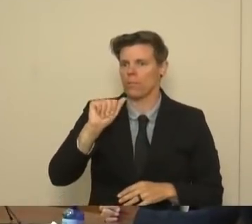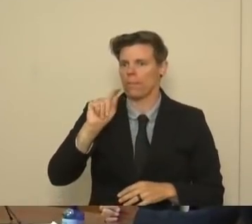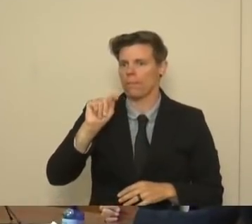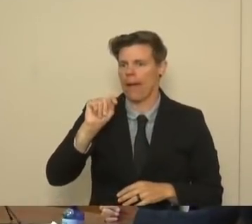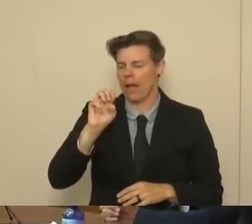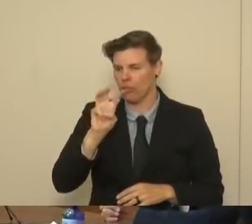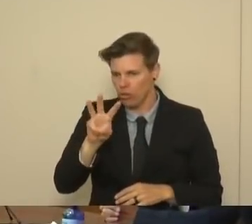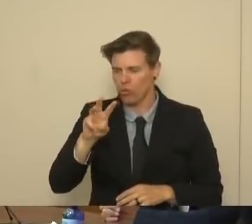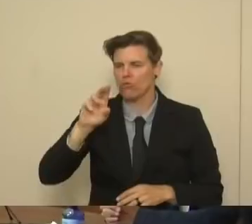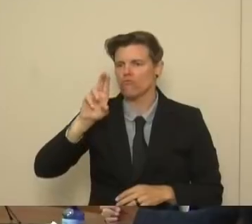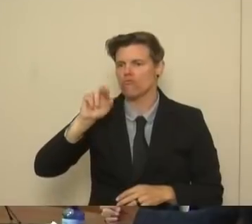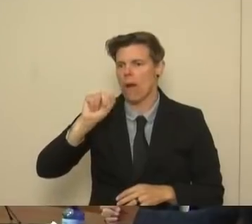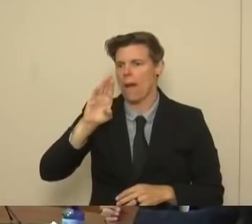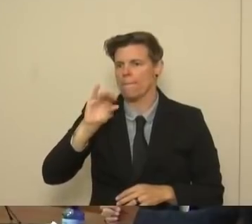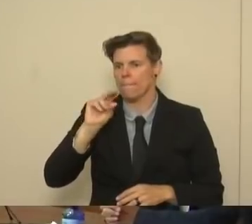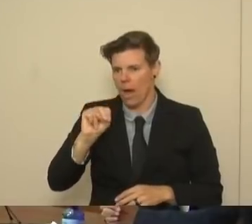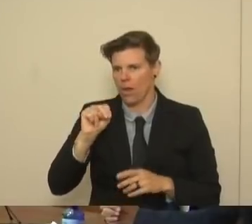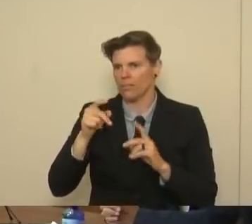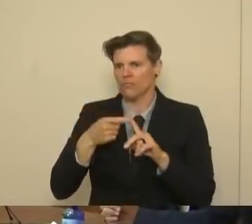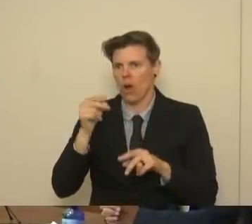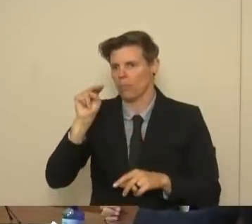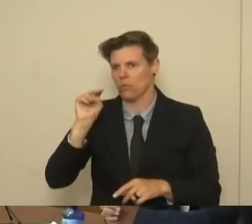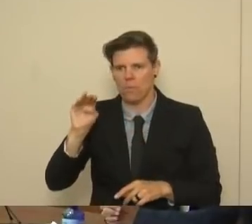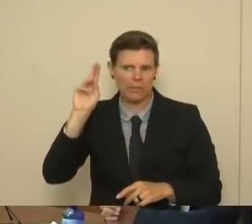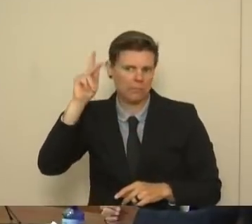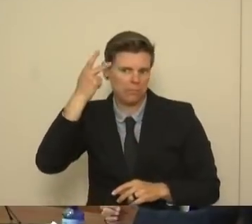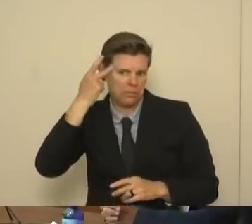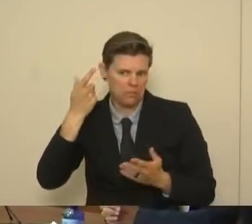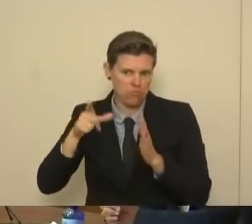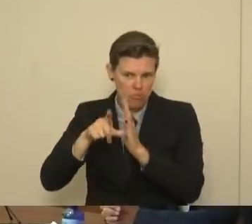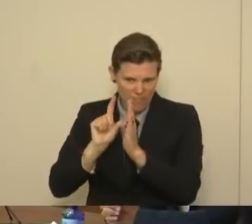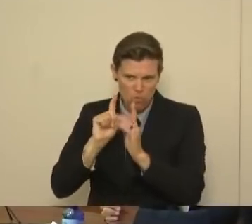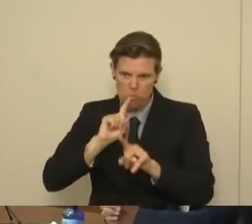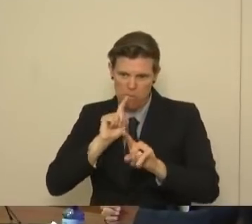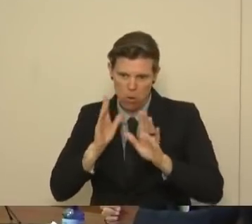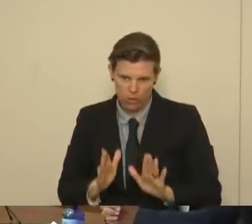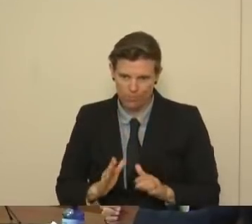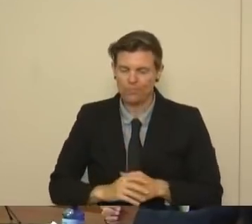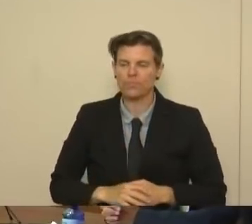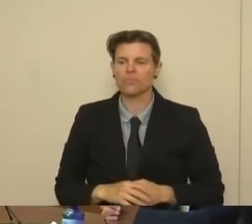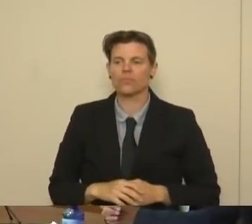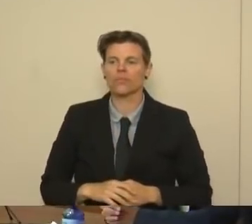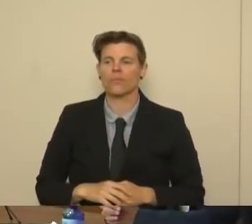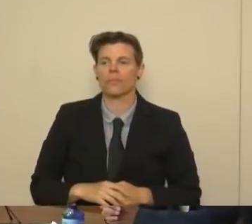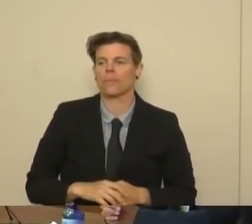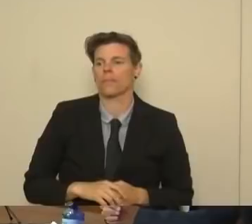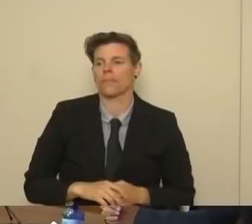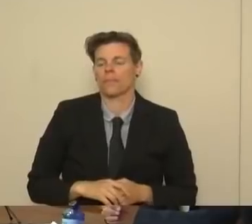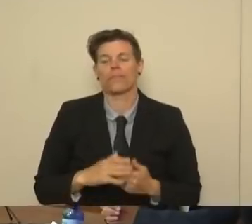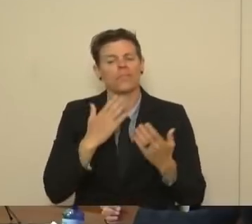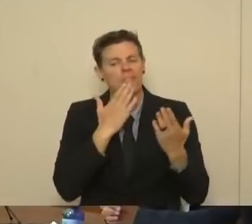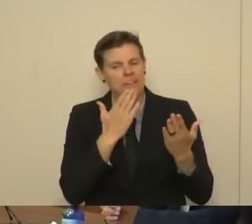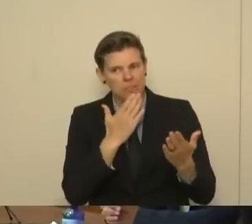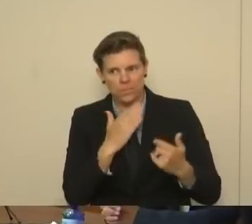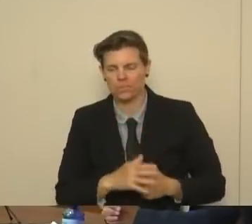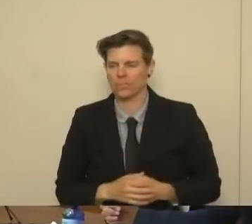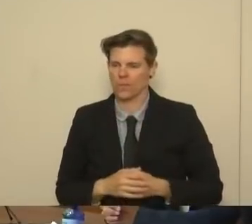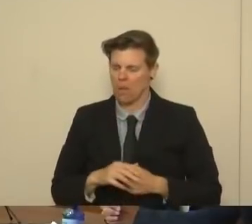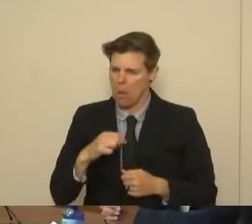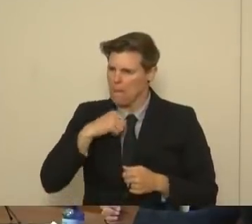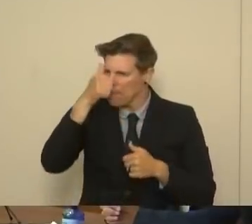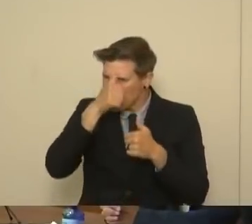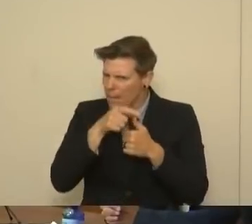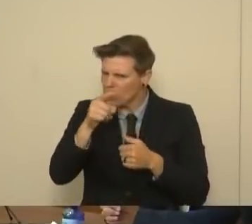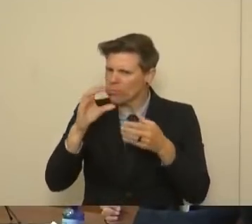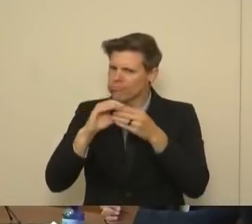ahead. Hi, thanks for the opportunity. So the New York Times reported today, citing CDC data, that the number of